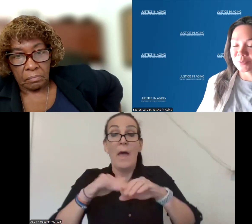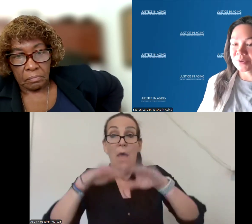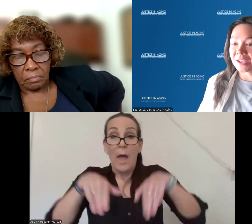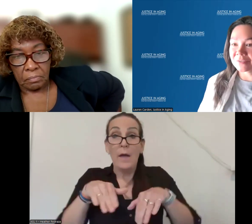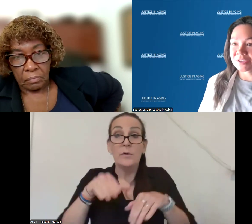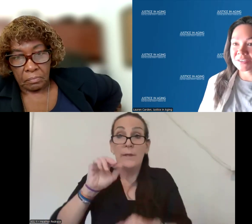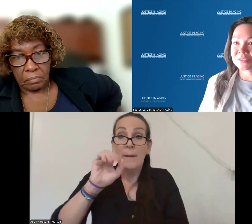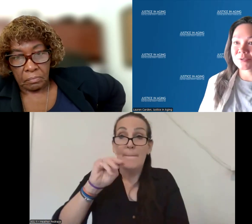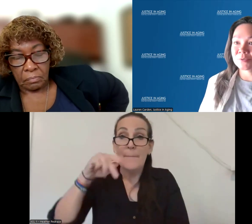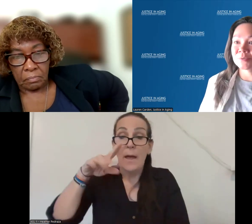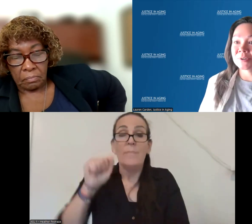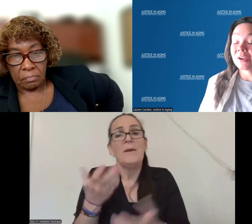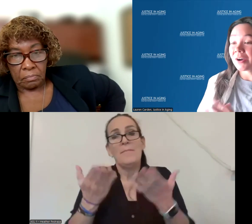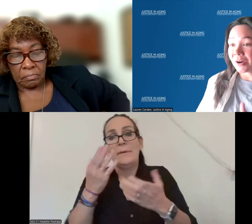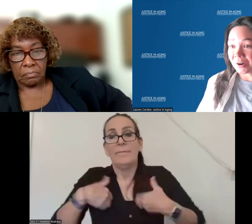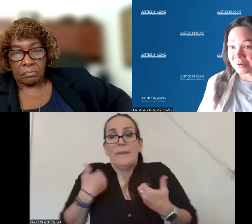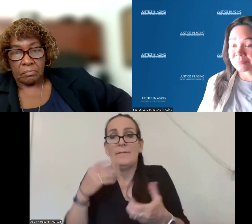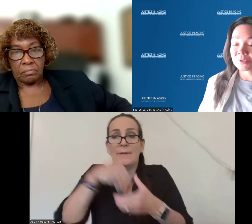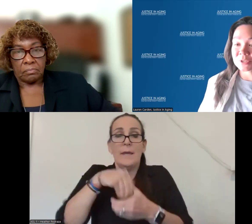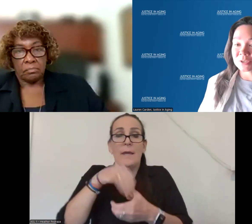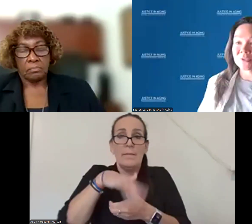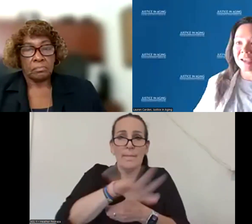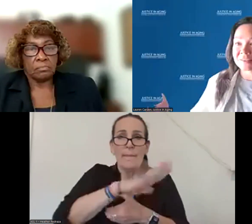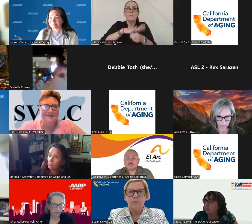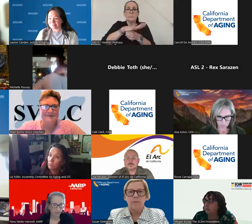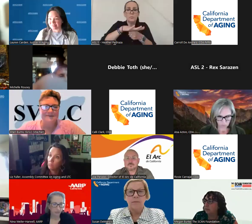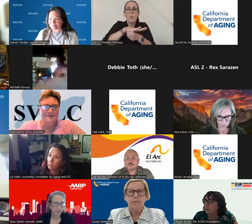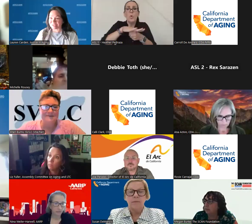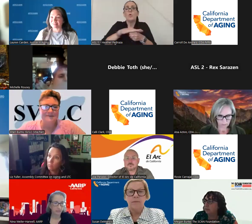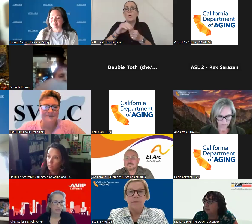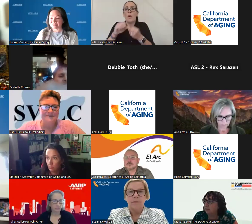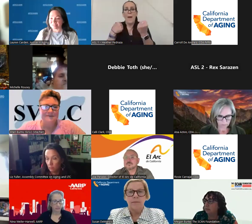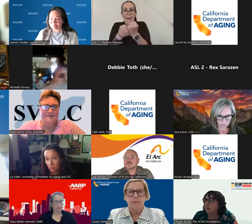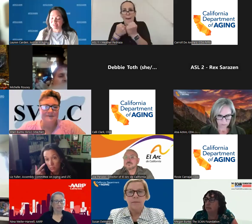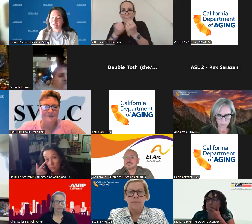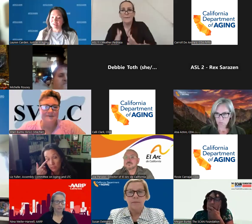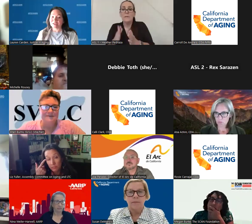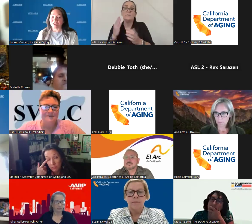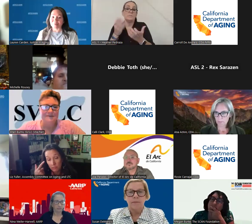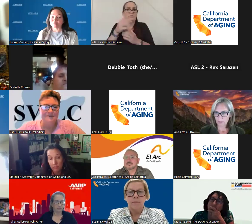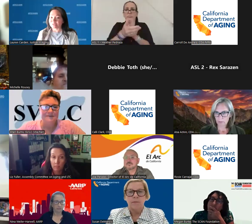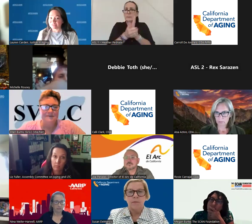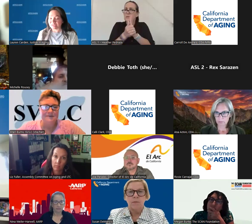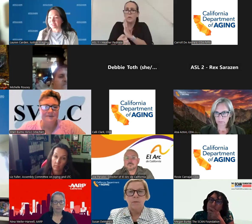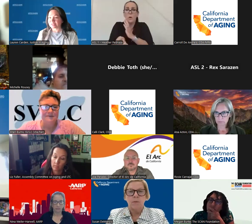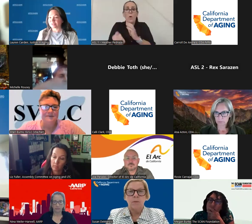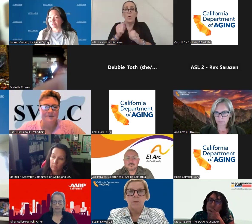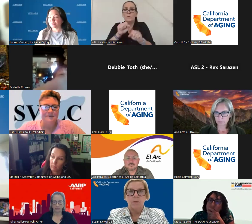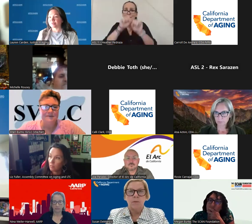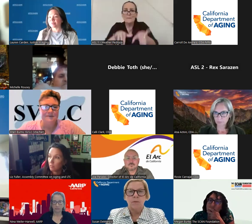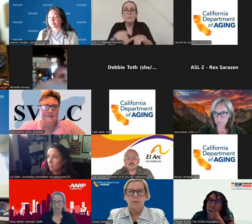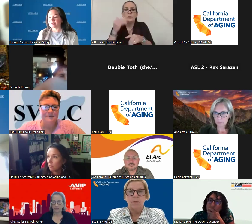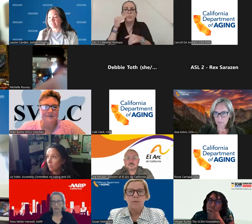of the local advocates who are so skilled at navigating the systems. And once